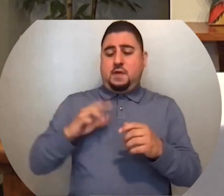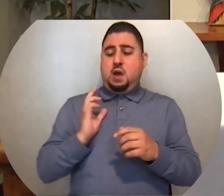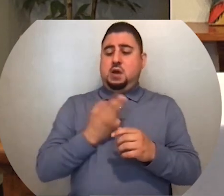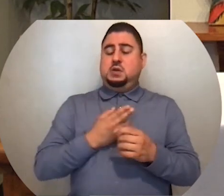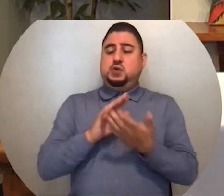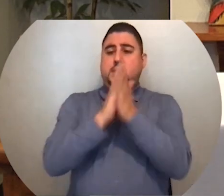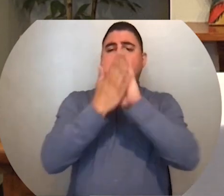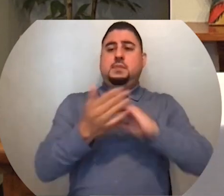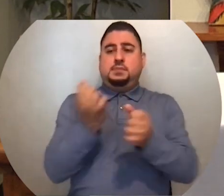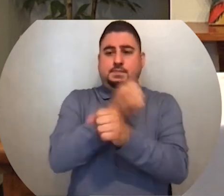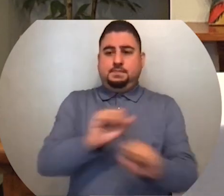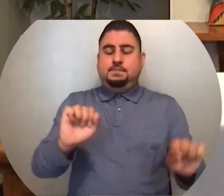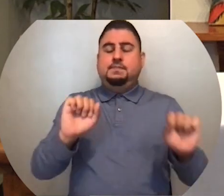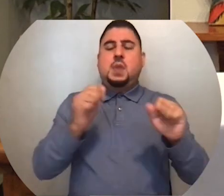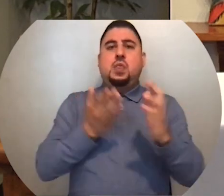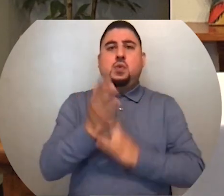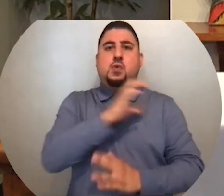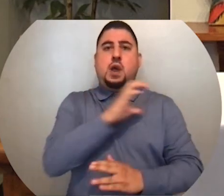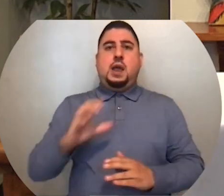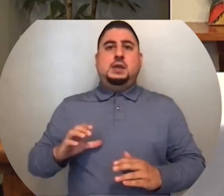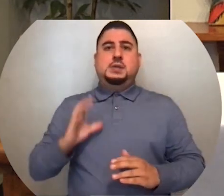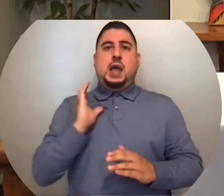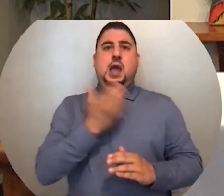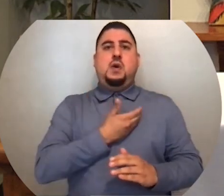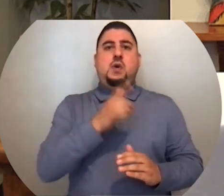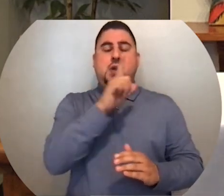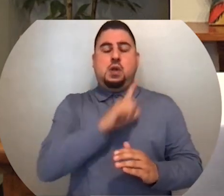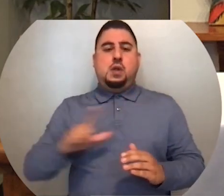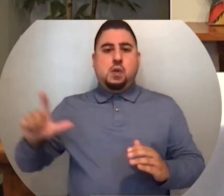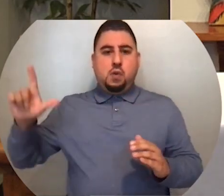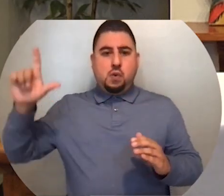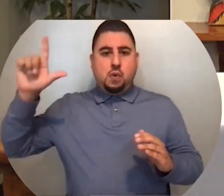salvation, through Christ our Lord.